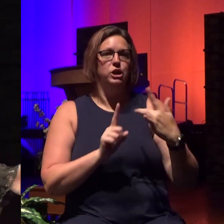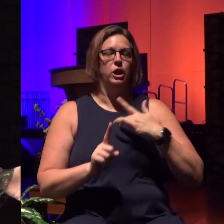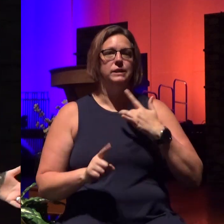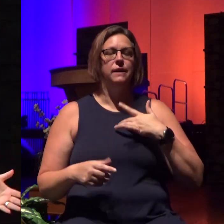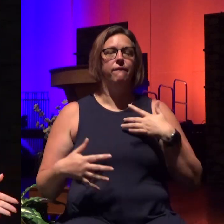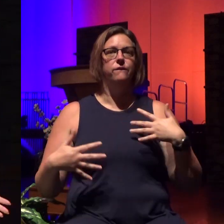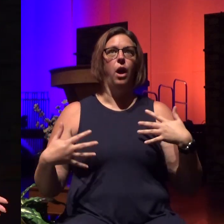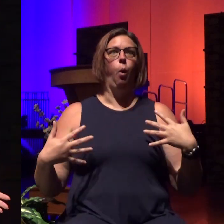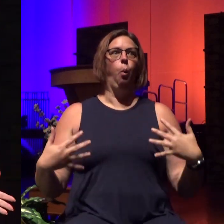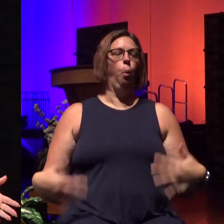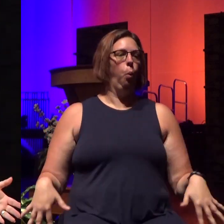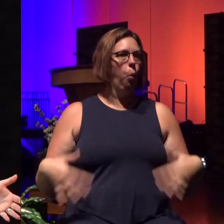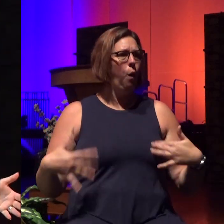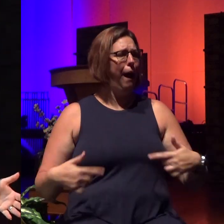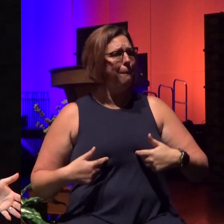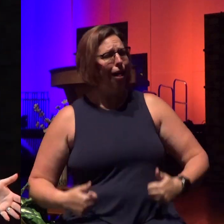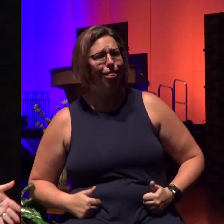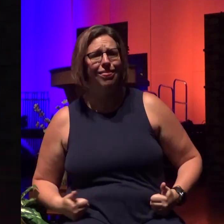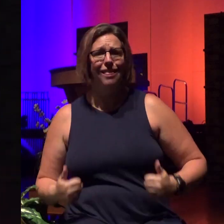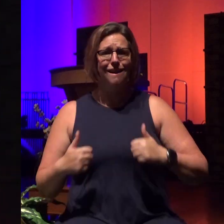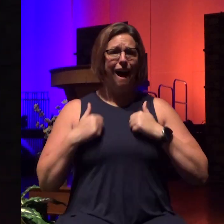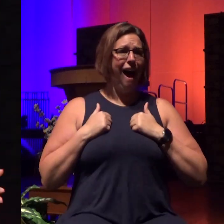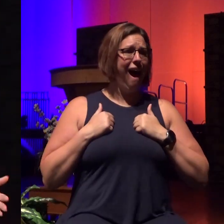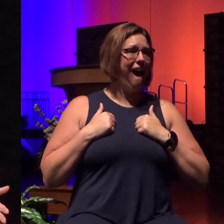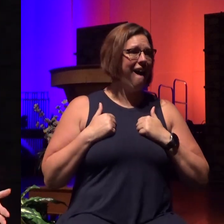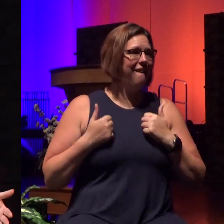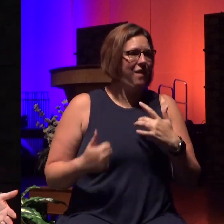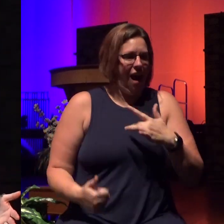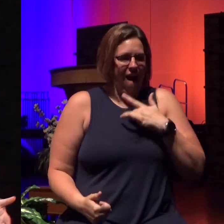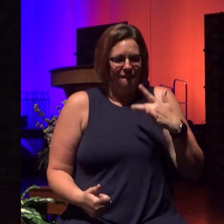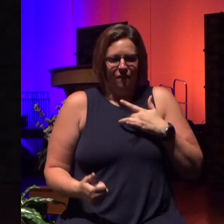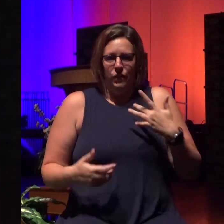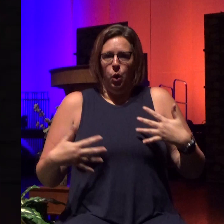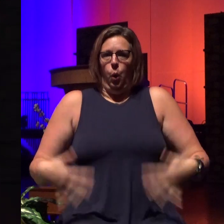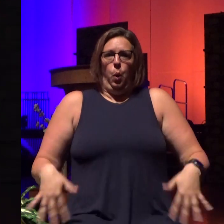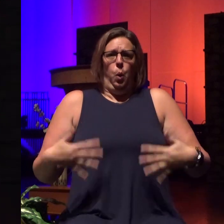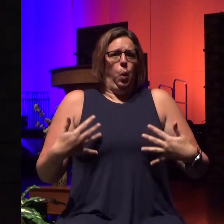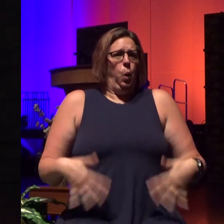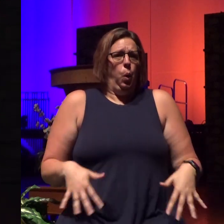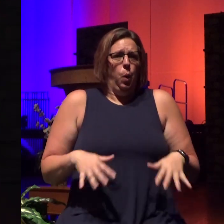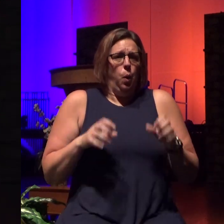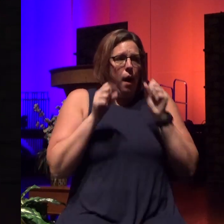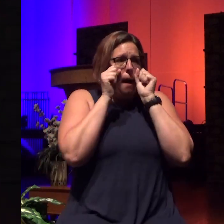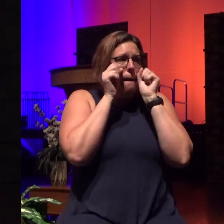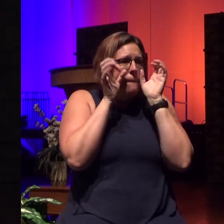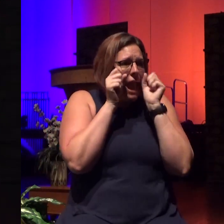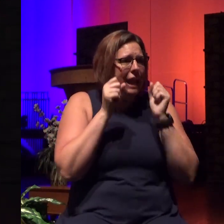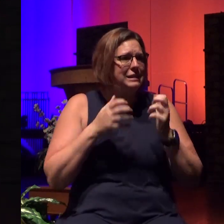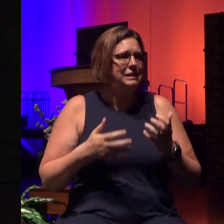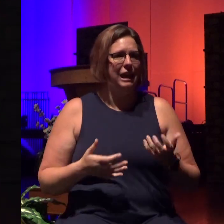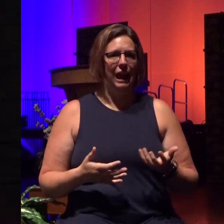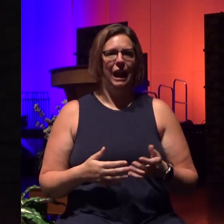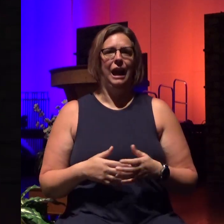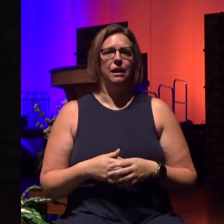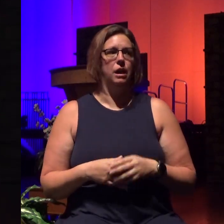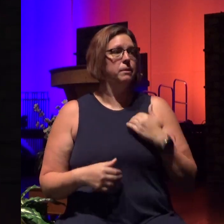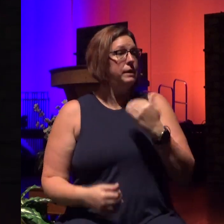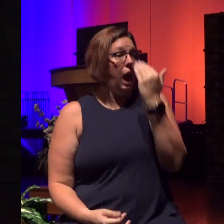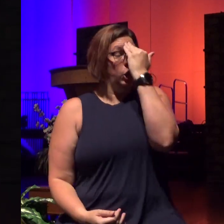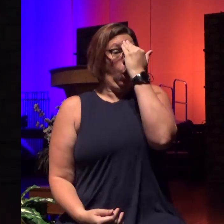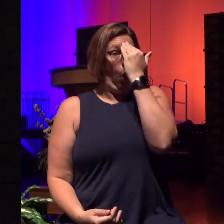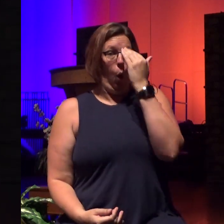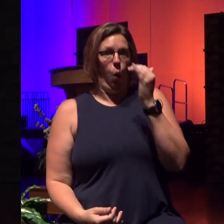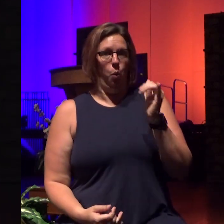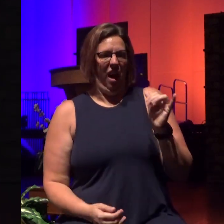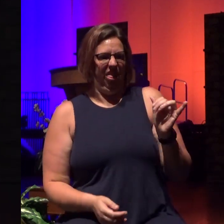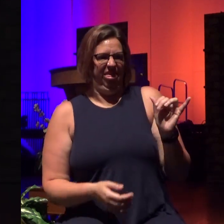wow, I'm alive. I feel alive and present. And so I know that that is what can